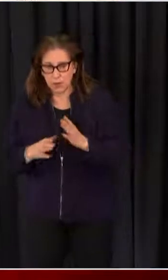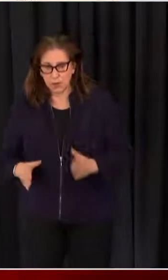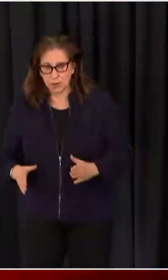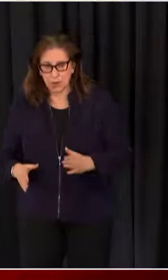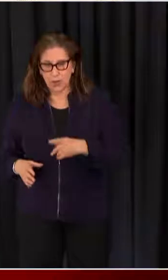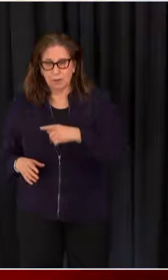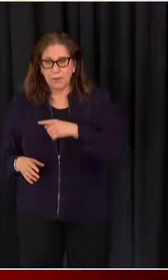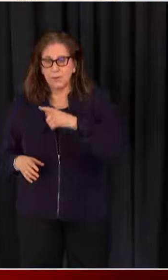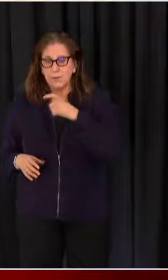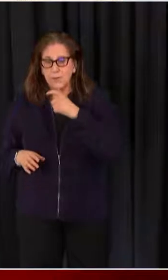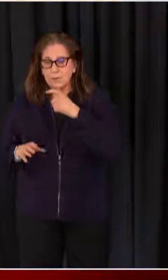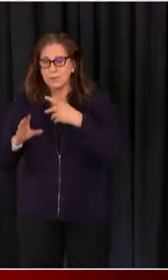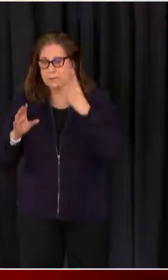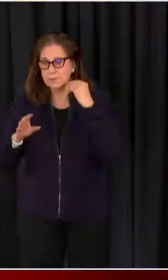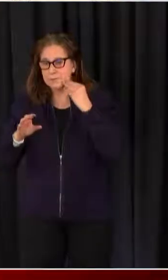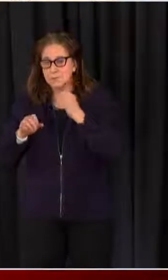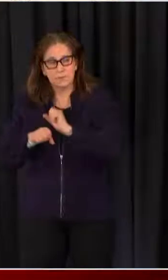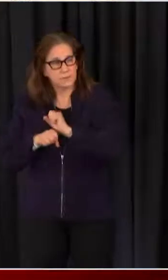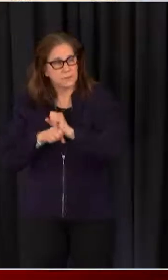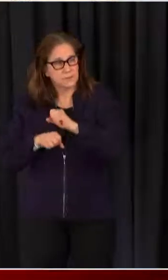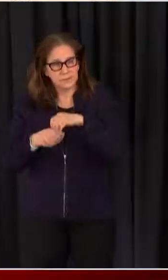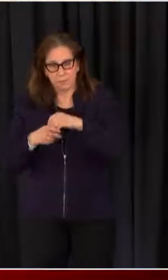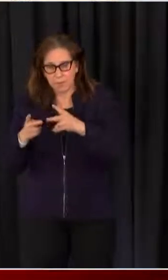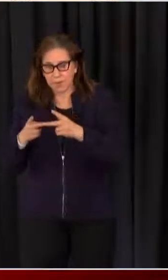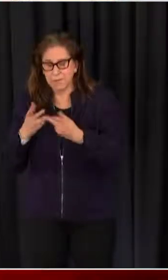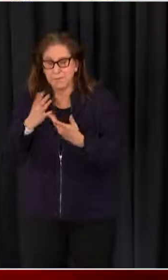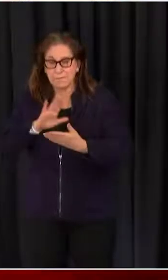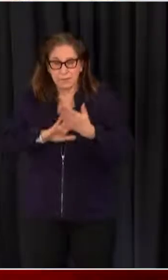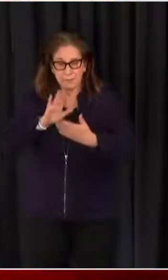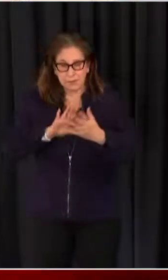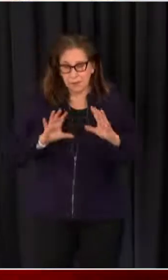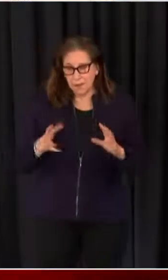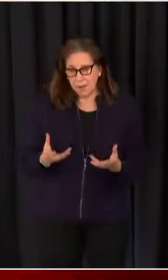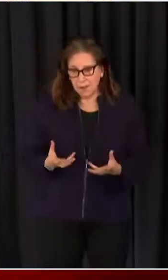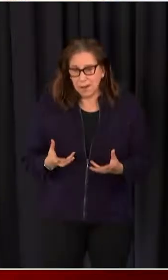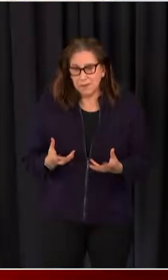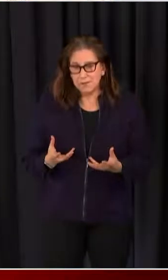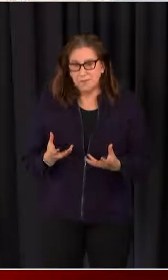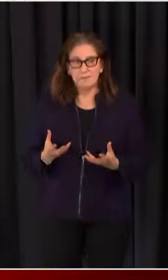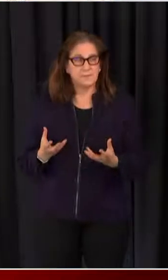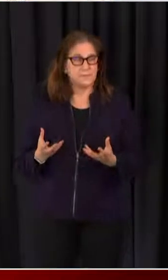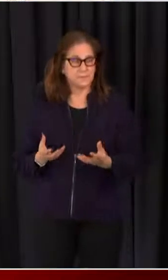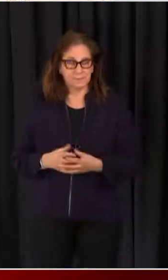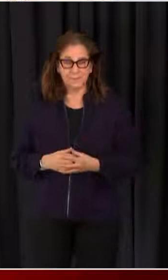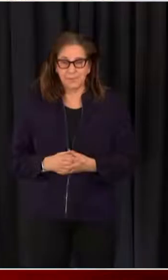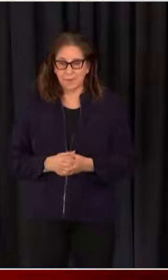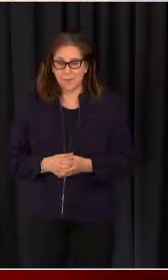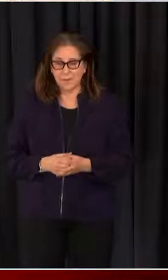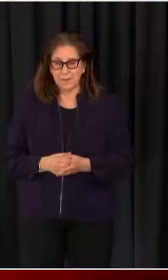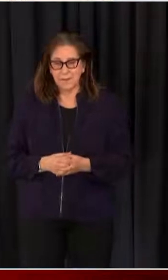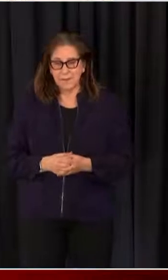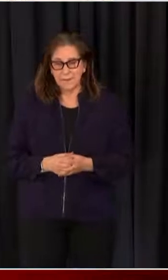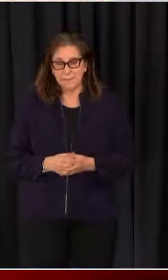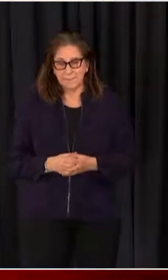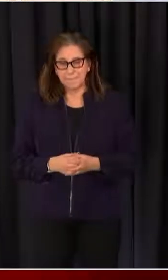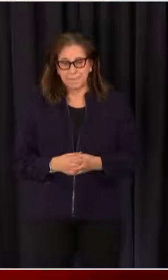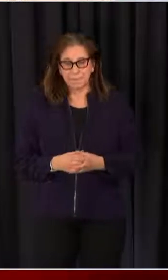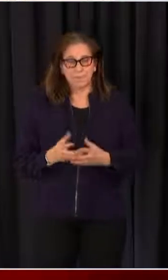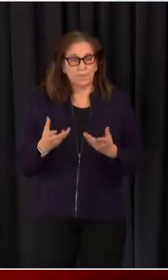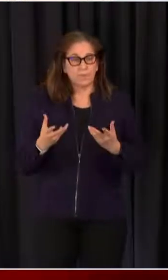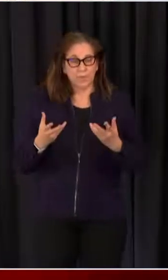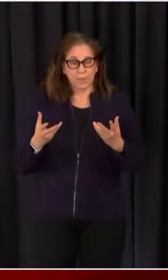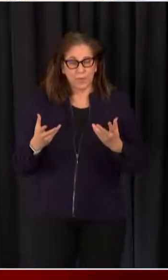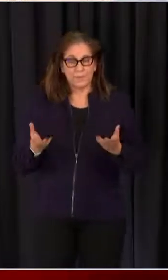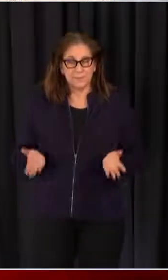person. And beginning next week, others who are not may sign up in the